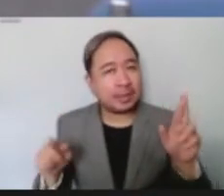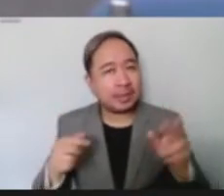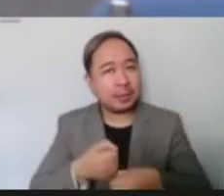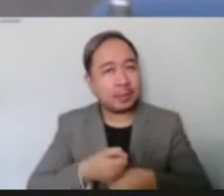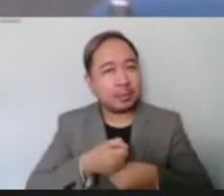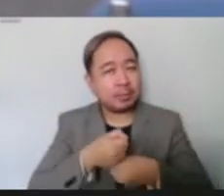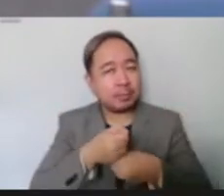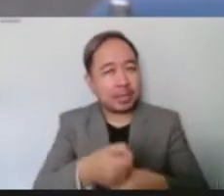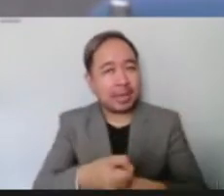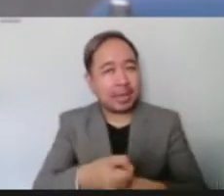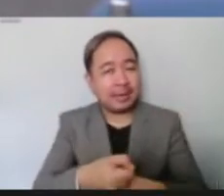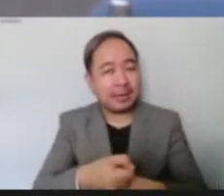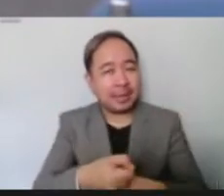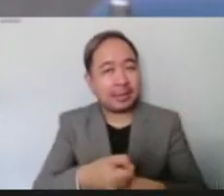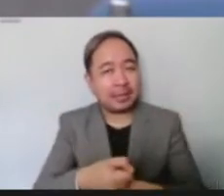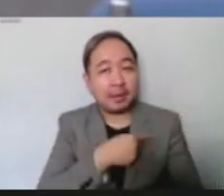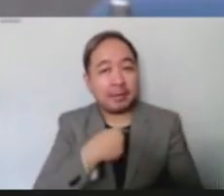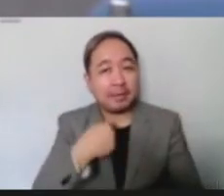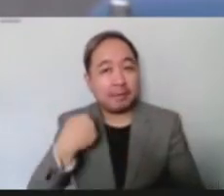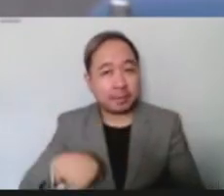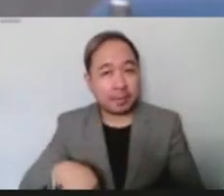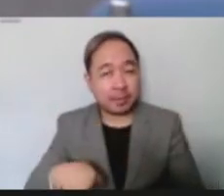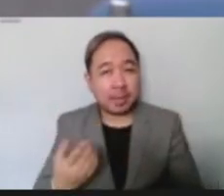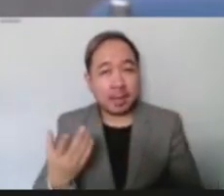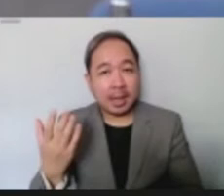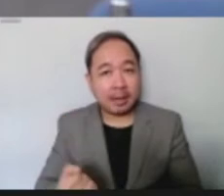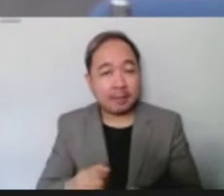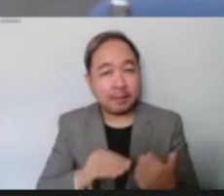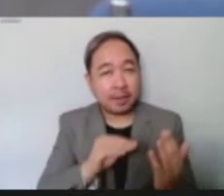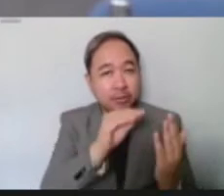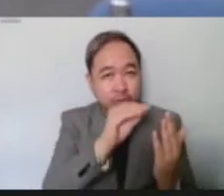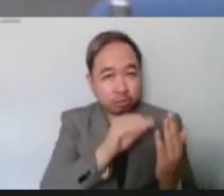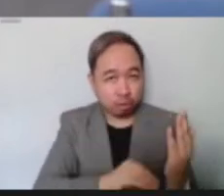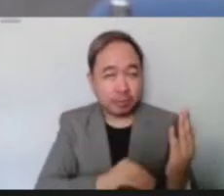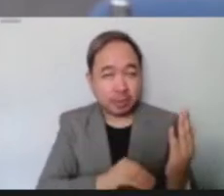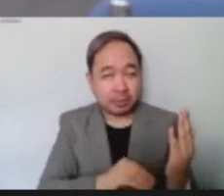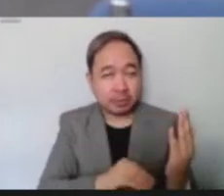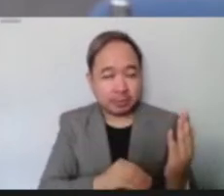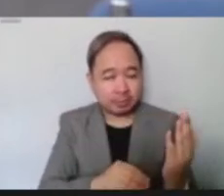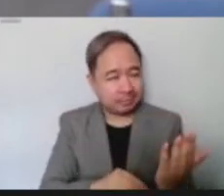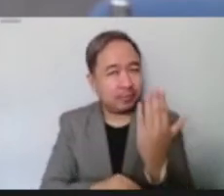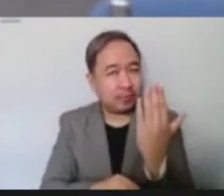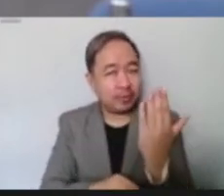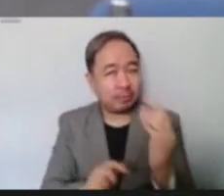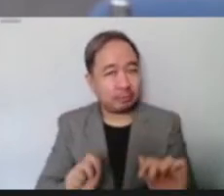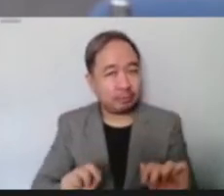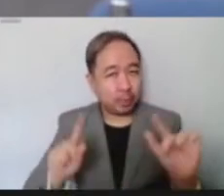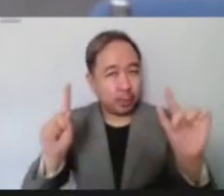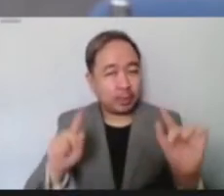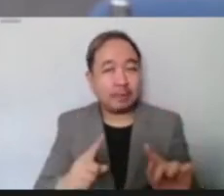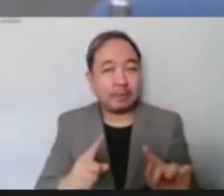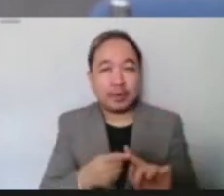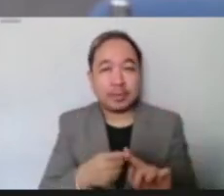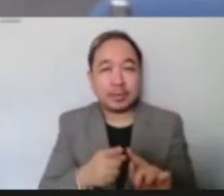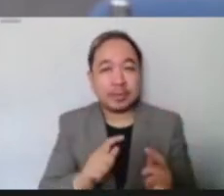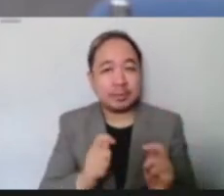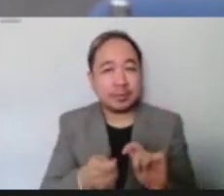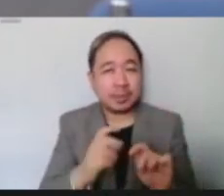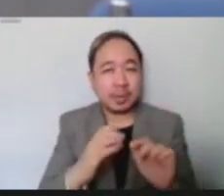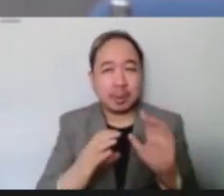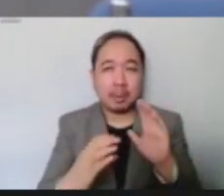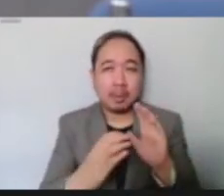a the document before you so first amendment month is a paragraph